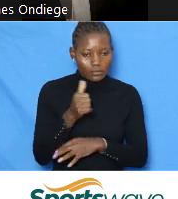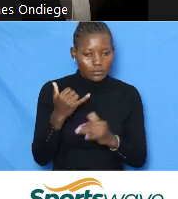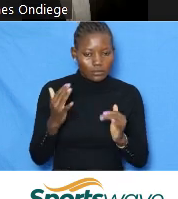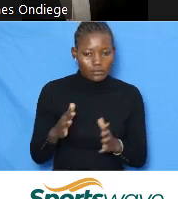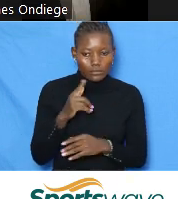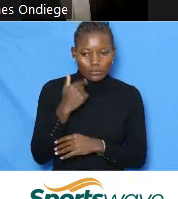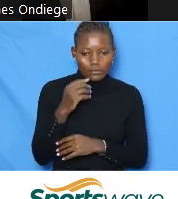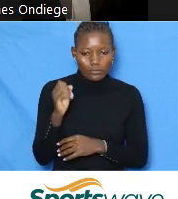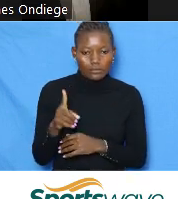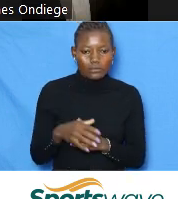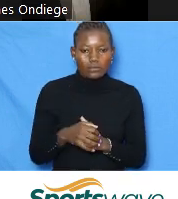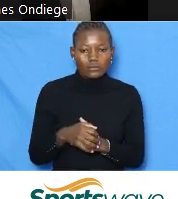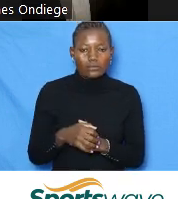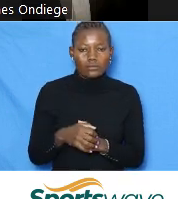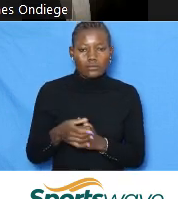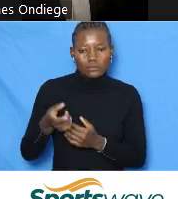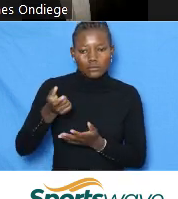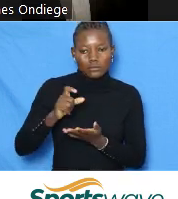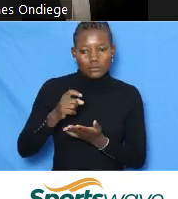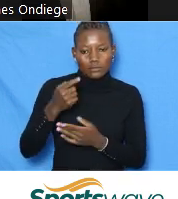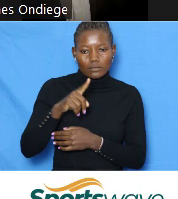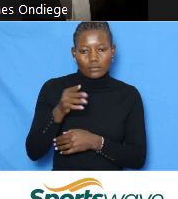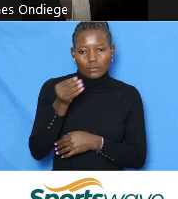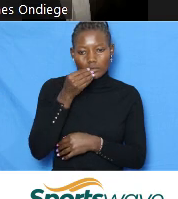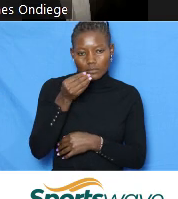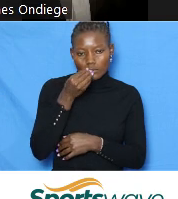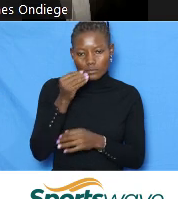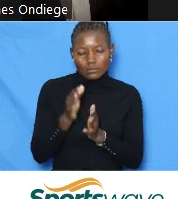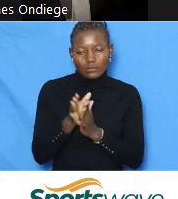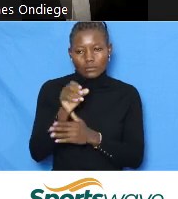supplement their diet. There are those that use